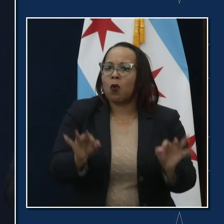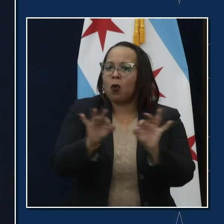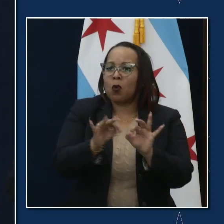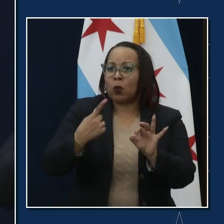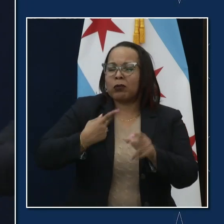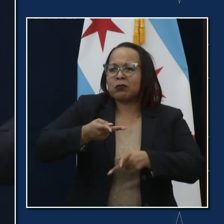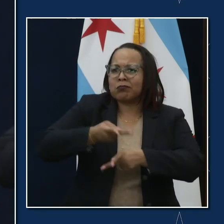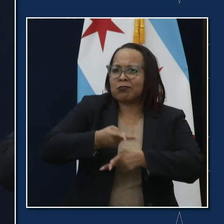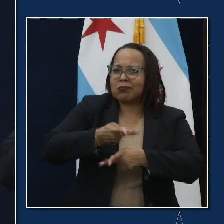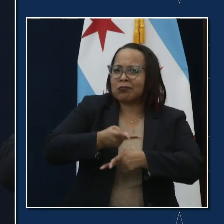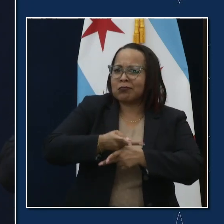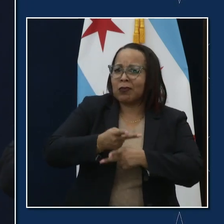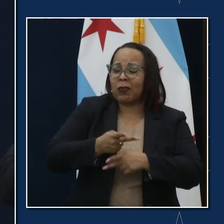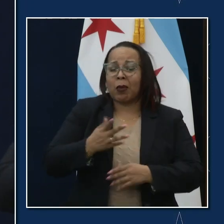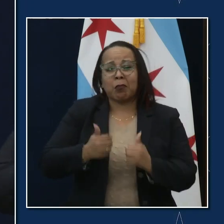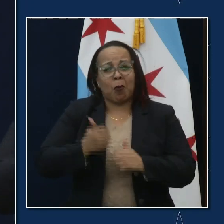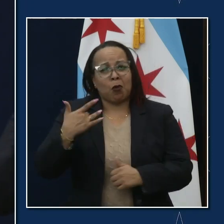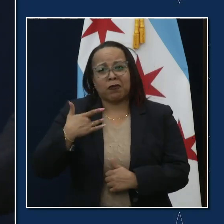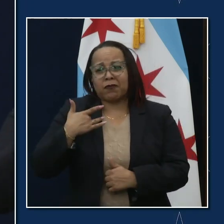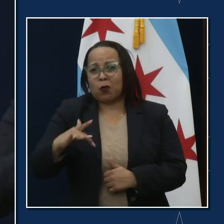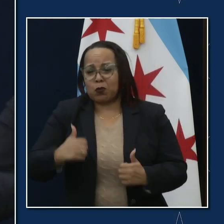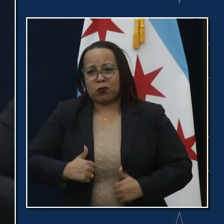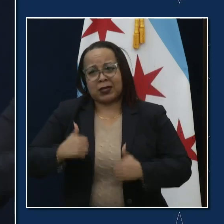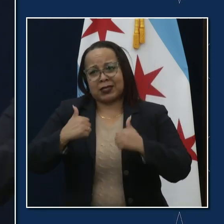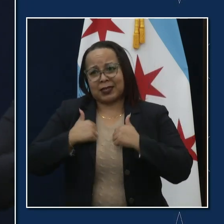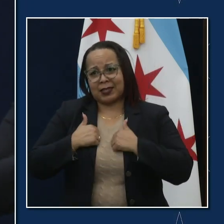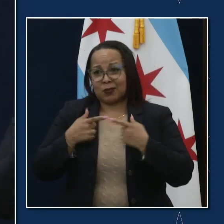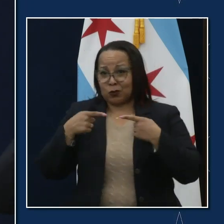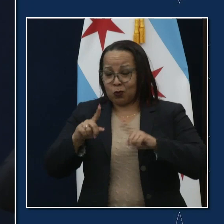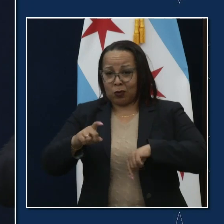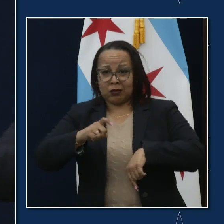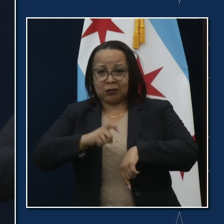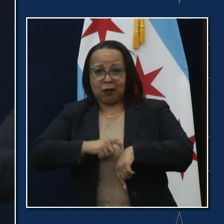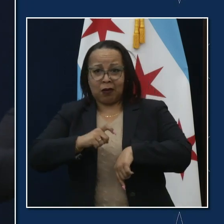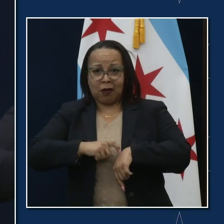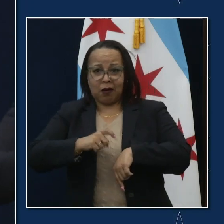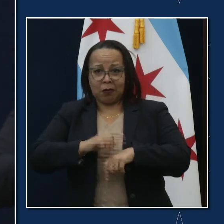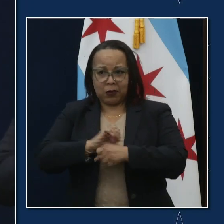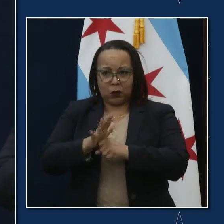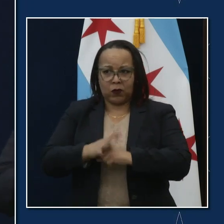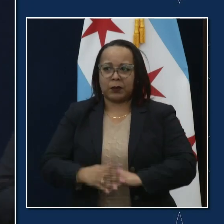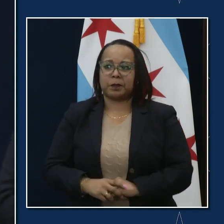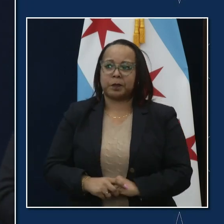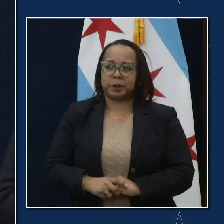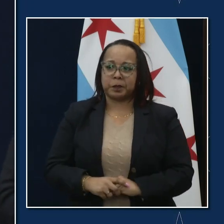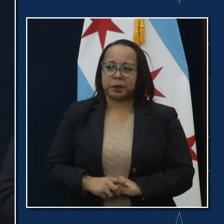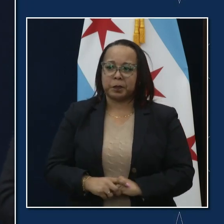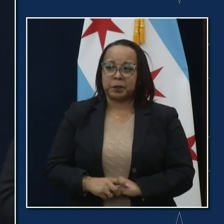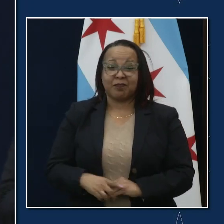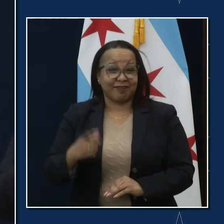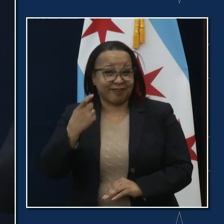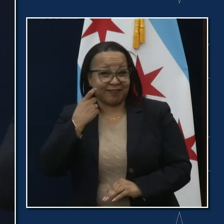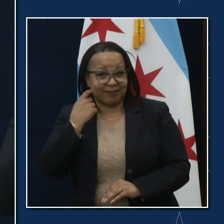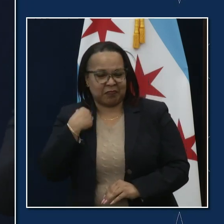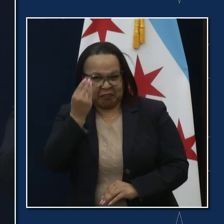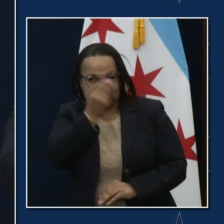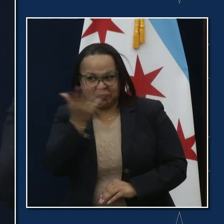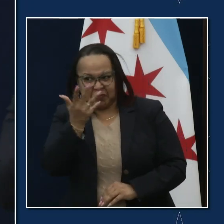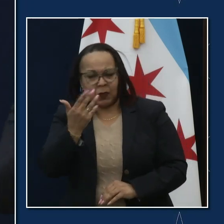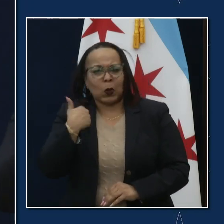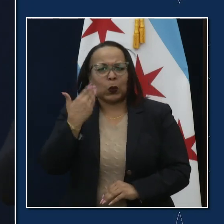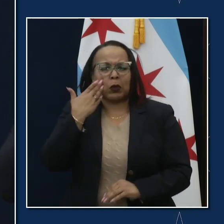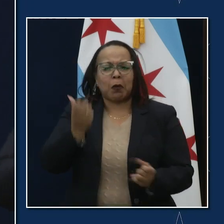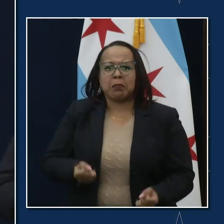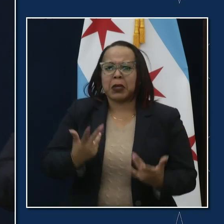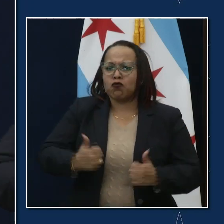taking care of our most vulnerable residents during the time of COVID. As I mentioned earlier, we know that